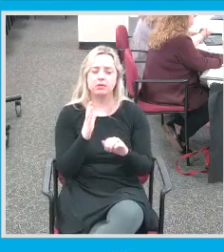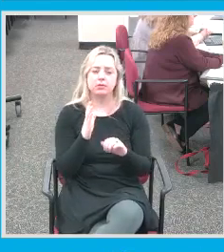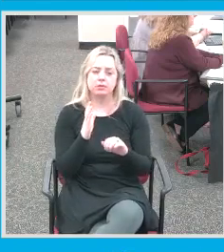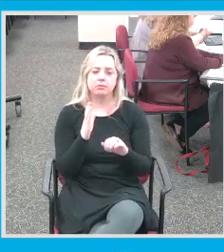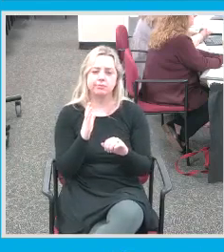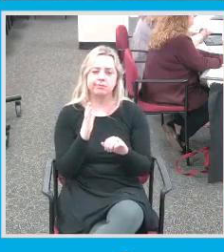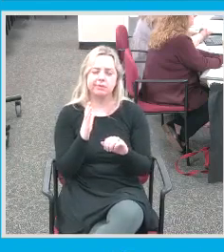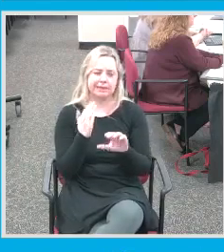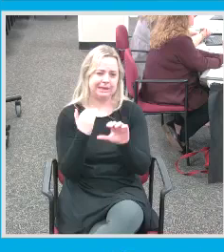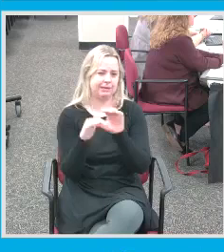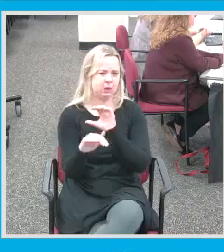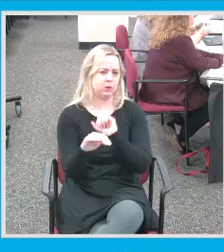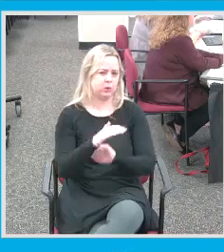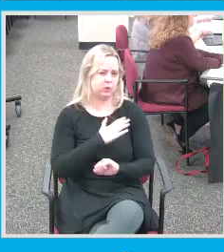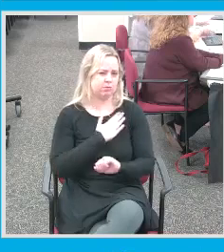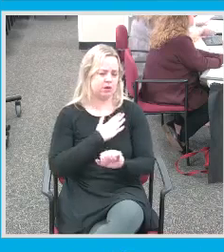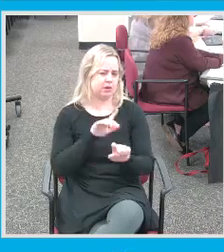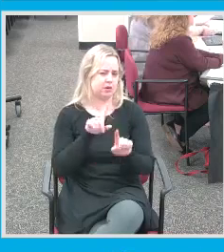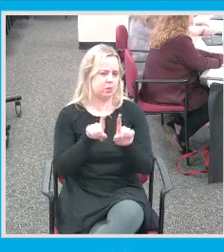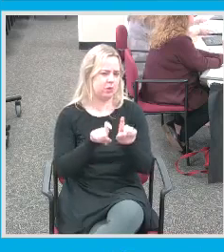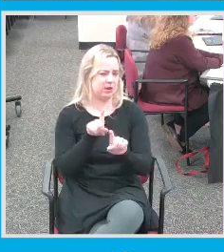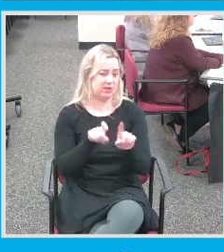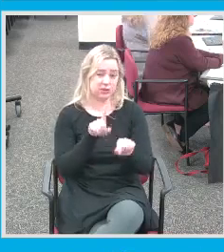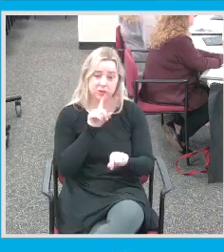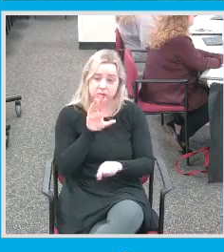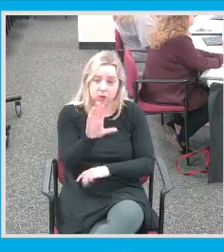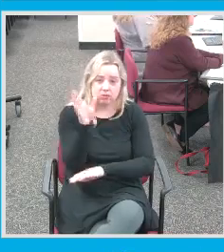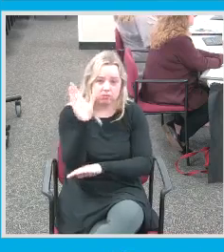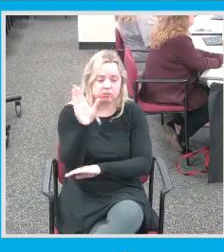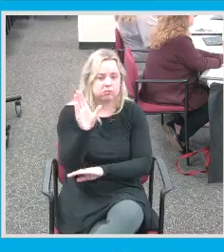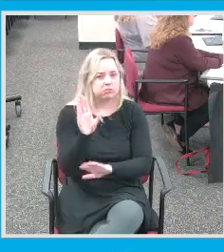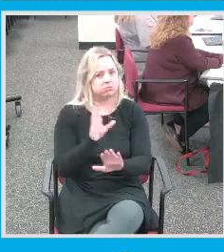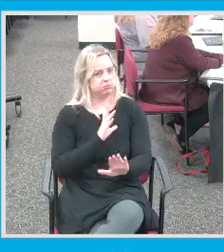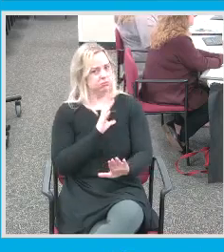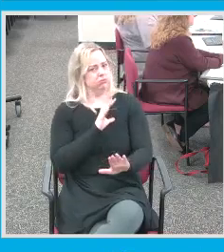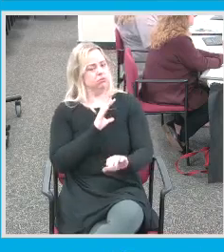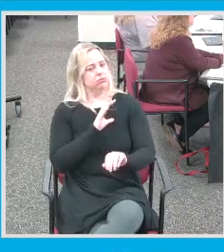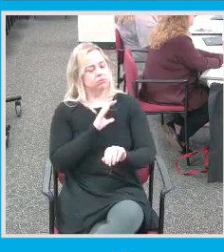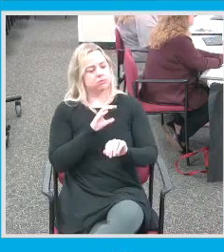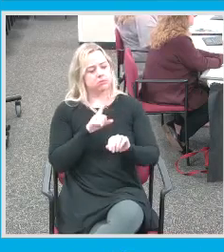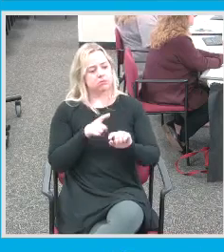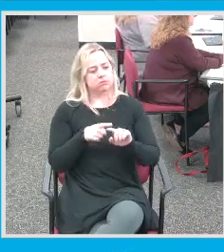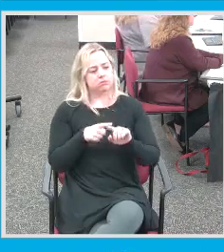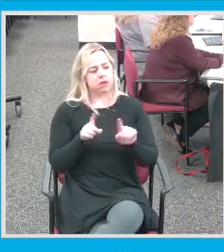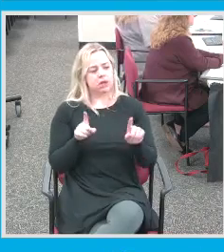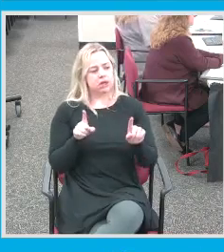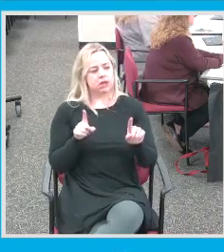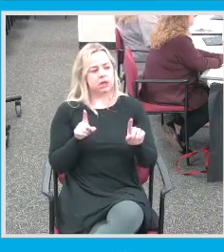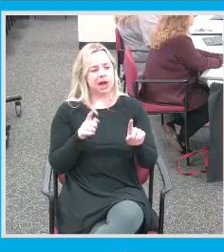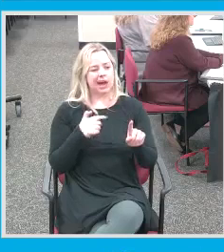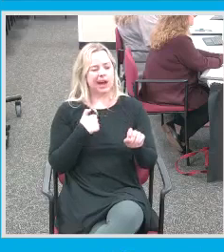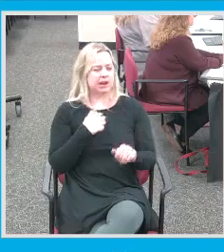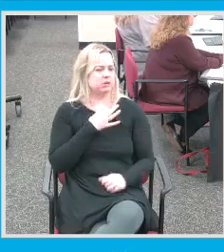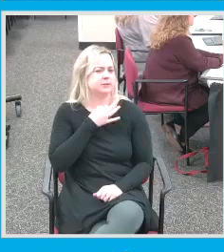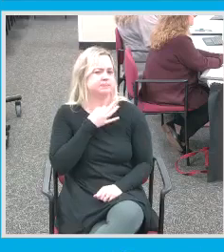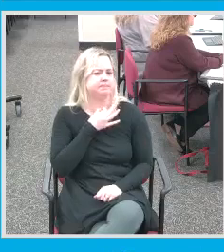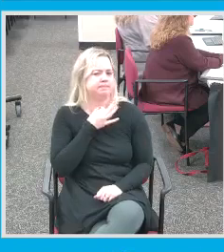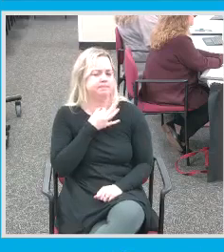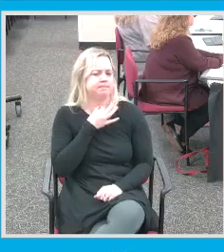my questions are, because this is great information, but that was kind of what I was looking for